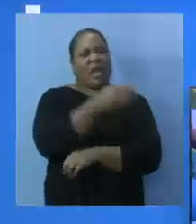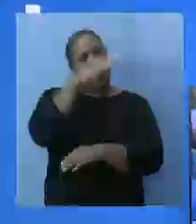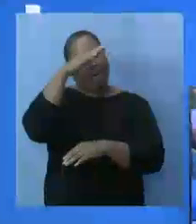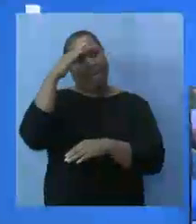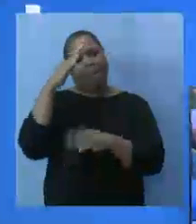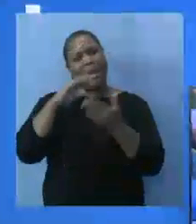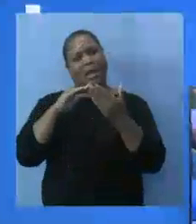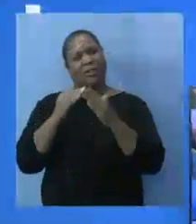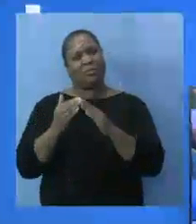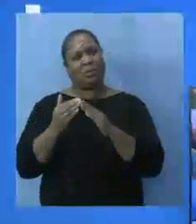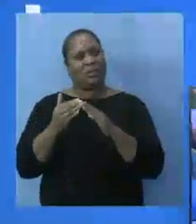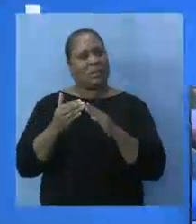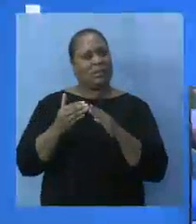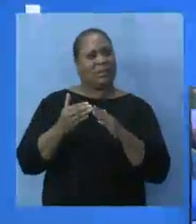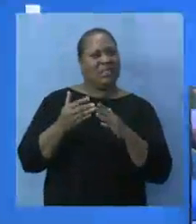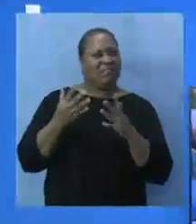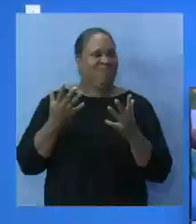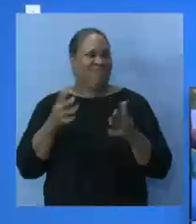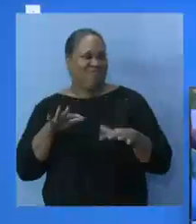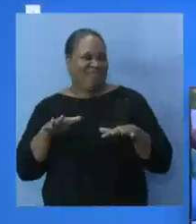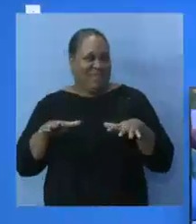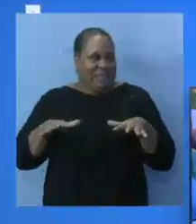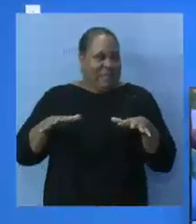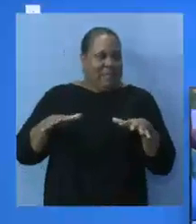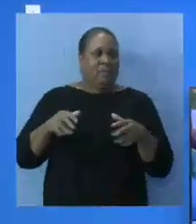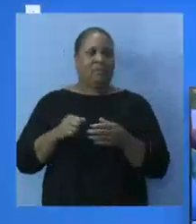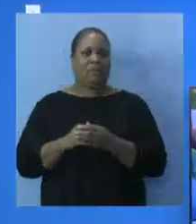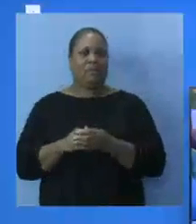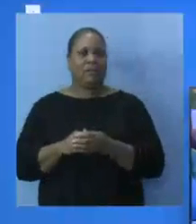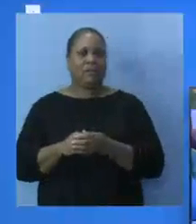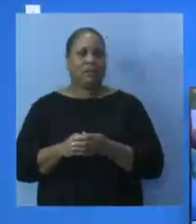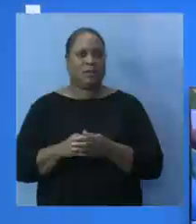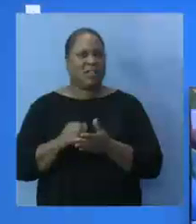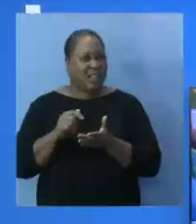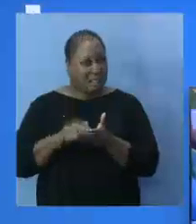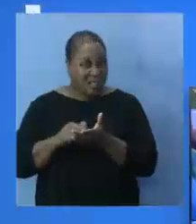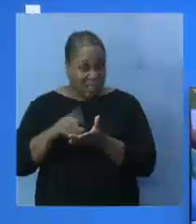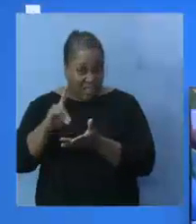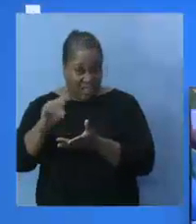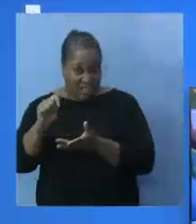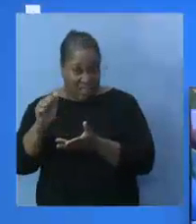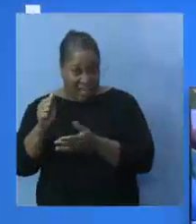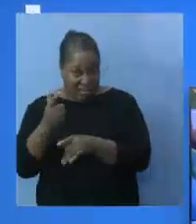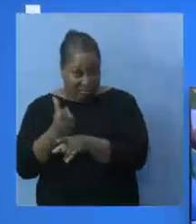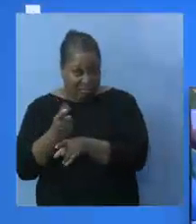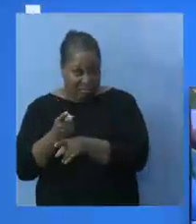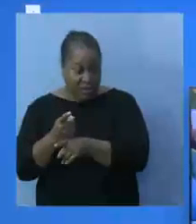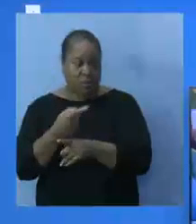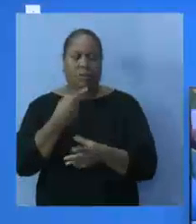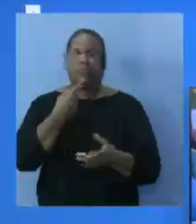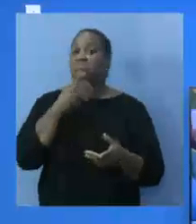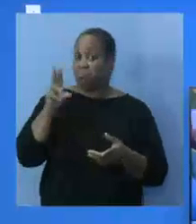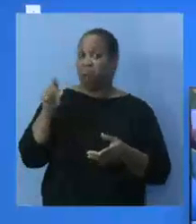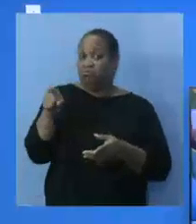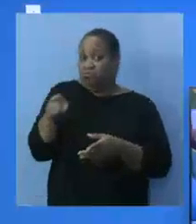community. Is this the reason why you're collecting this data? If not, could you elaborate why? Sure. No, you're absolutely right. When we did